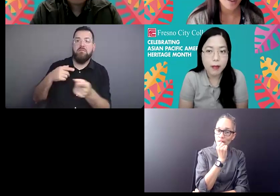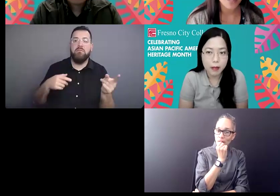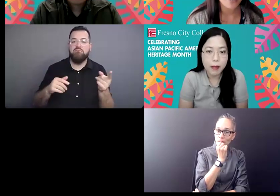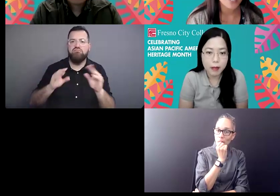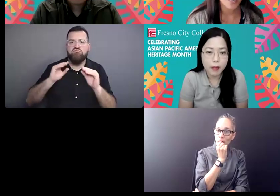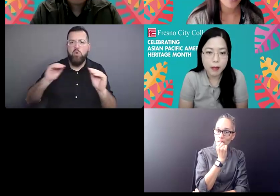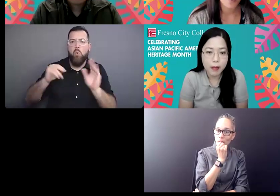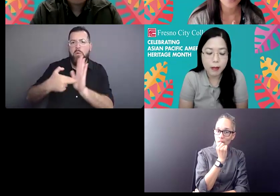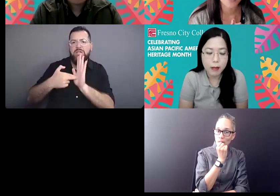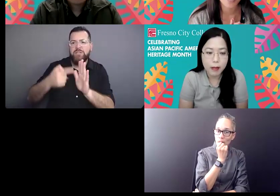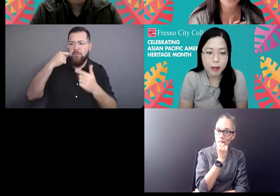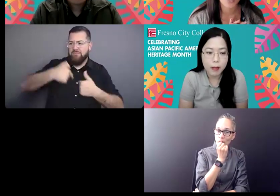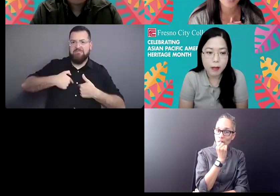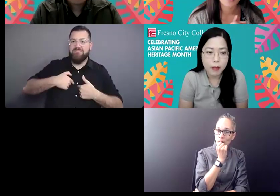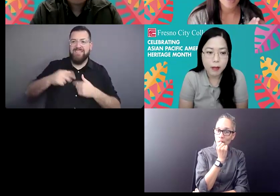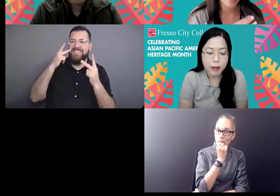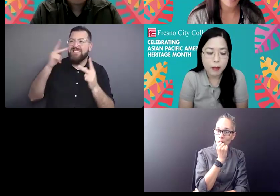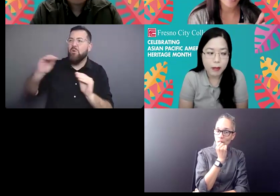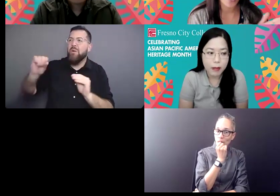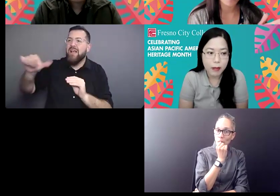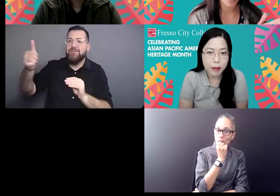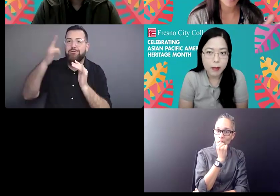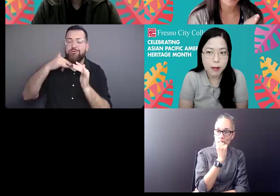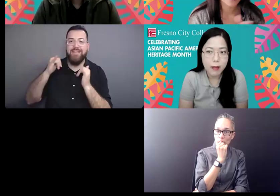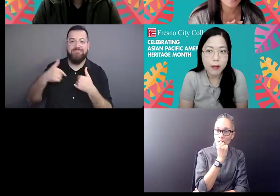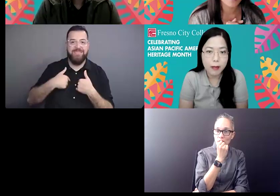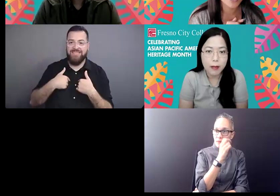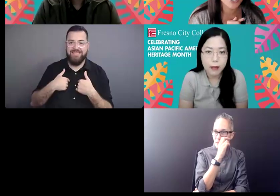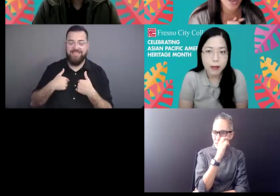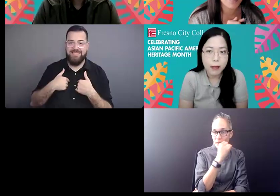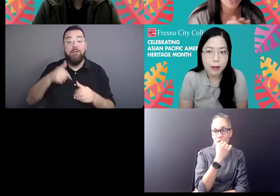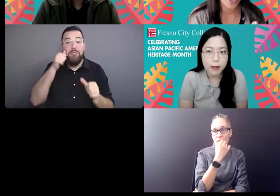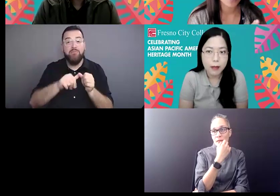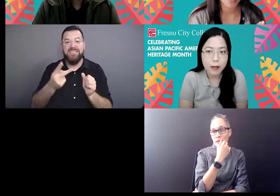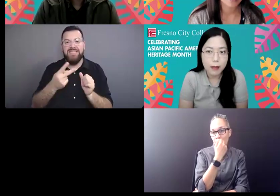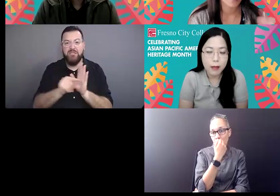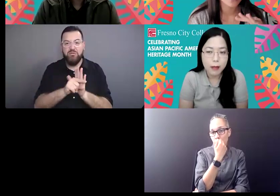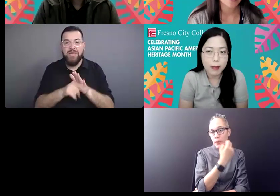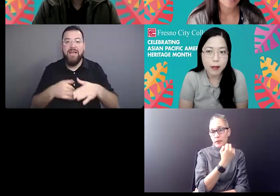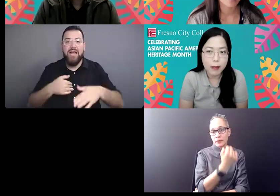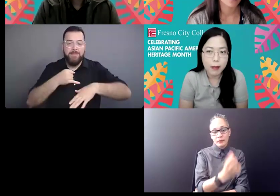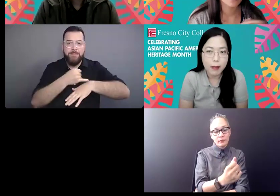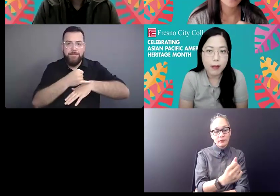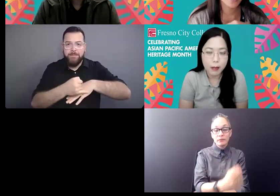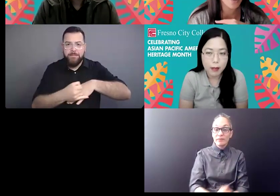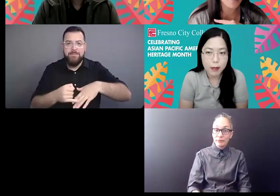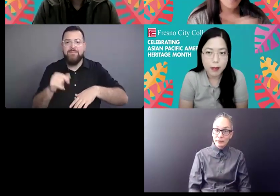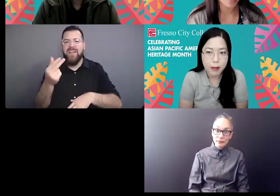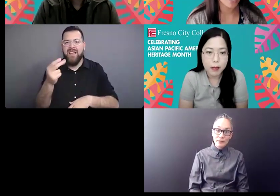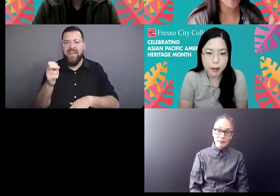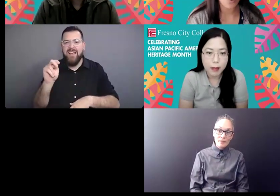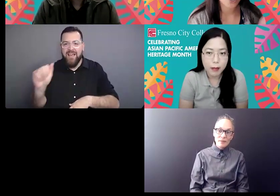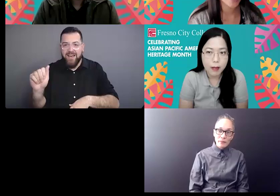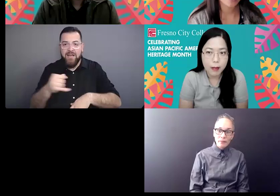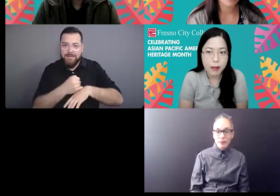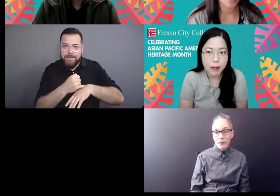at those top levels. I remember in second grade, I had henna on my hands. My teacher had me go wash my hands about 10 times, got me back